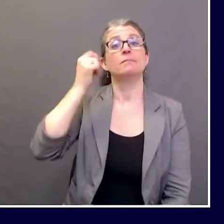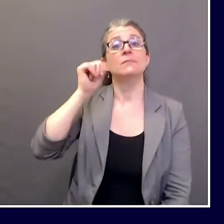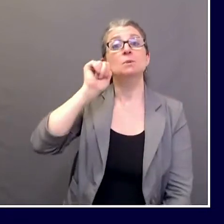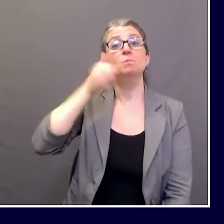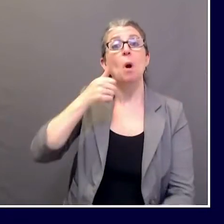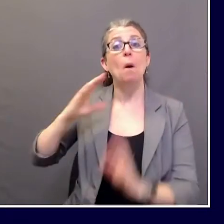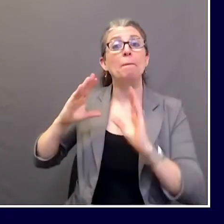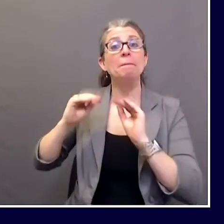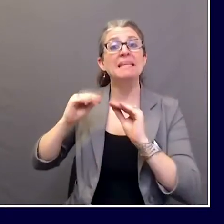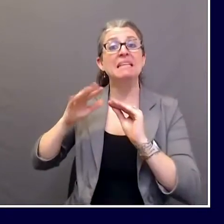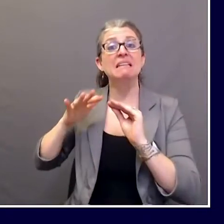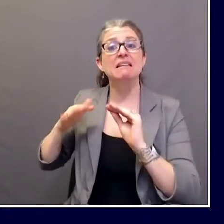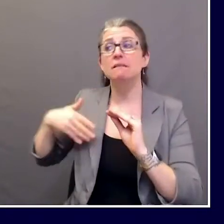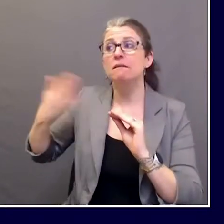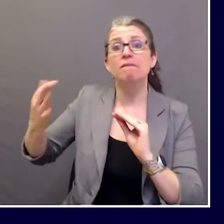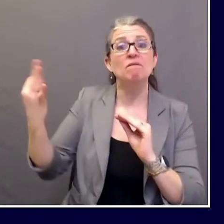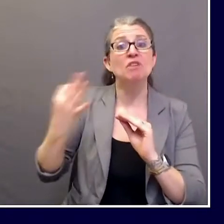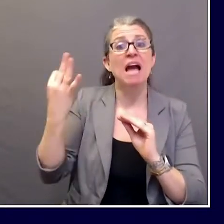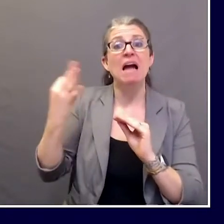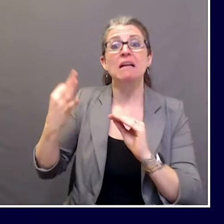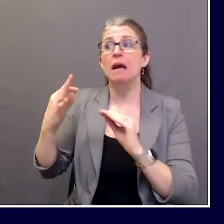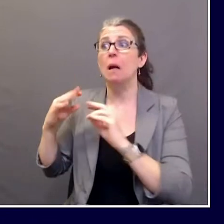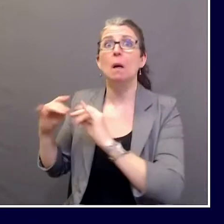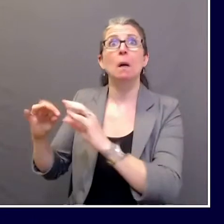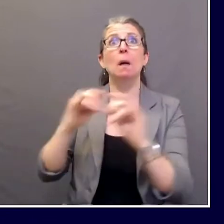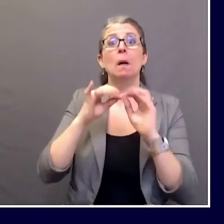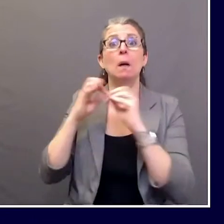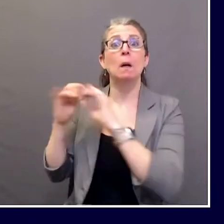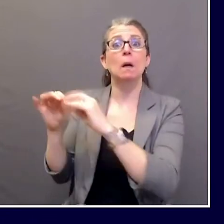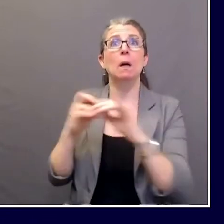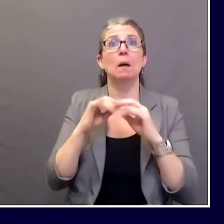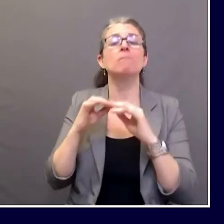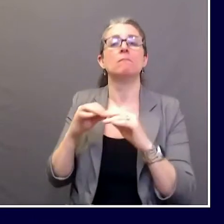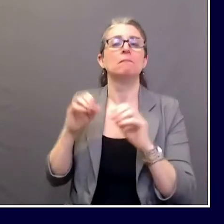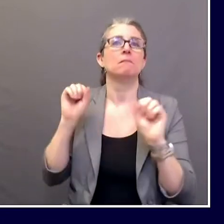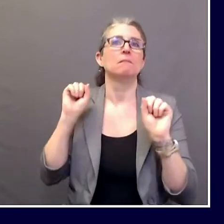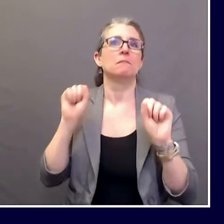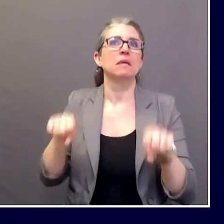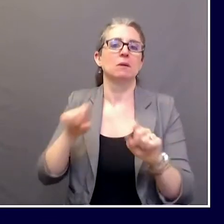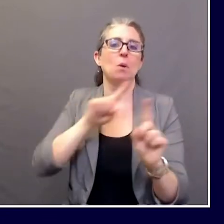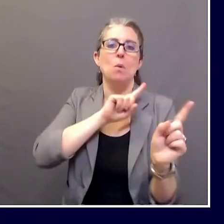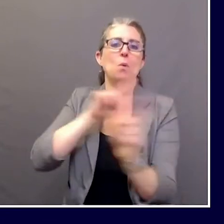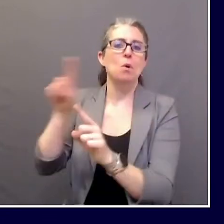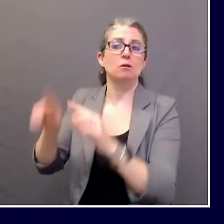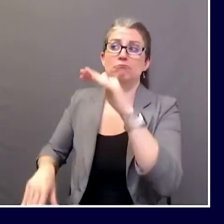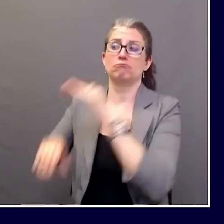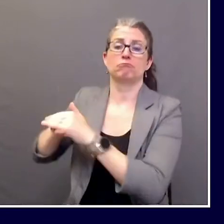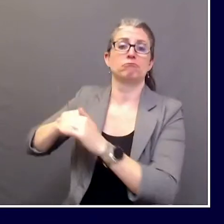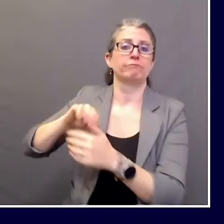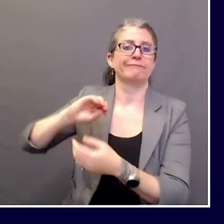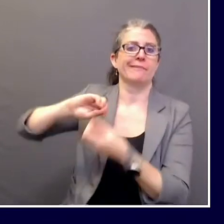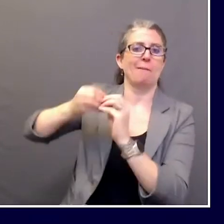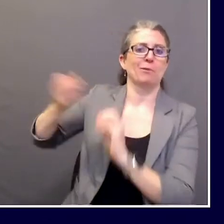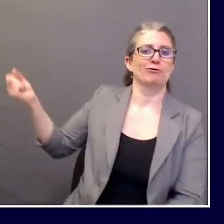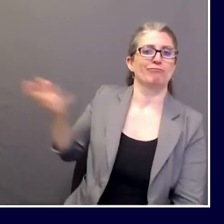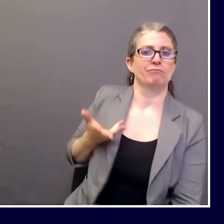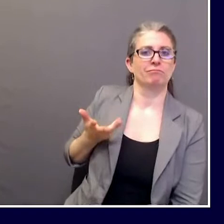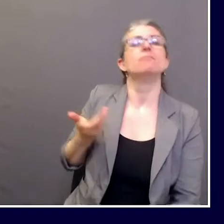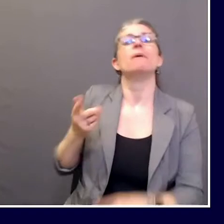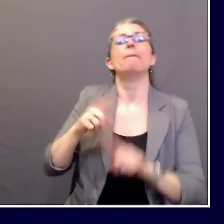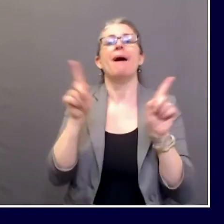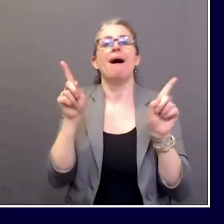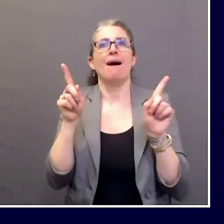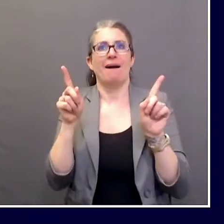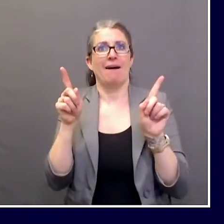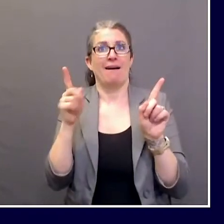we will absolutely be ordering up to our allotment. But from what I've been told and what the governor and commissioner have been told,